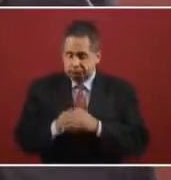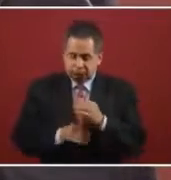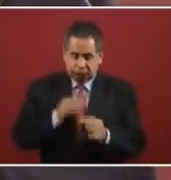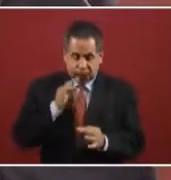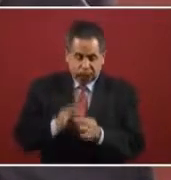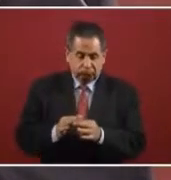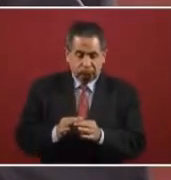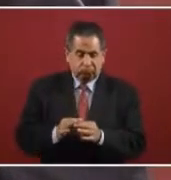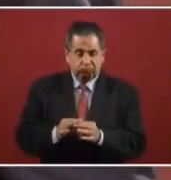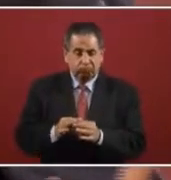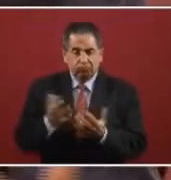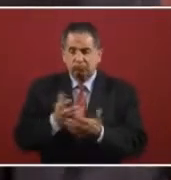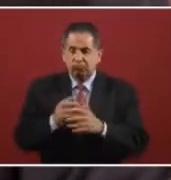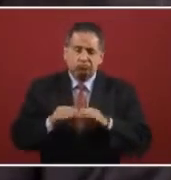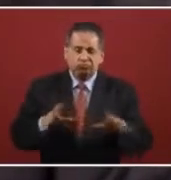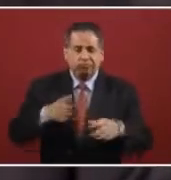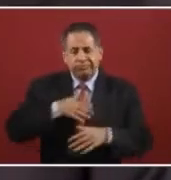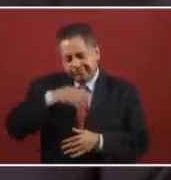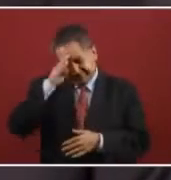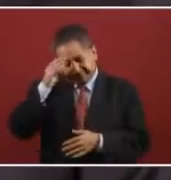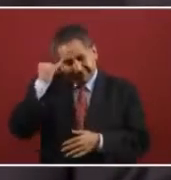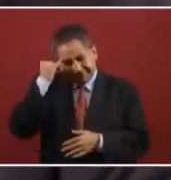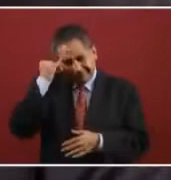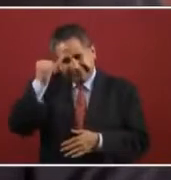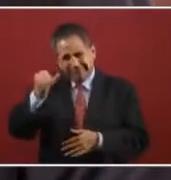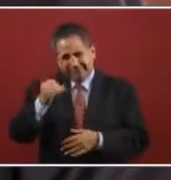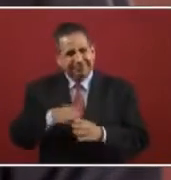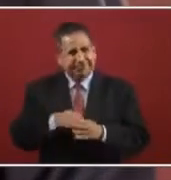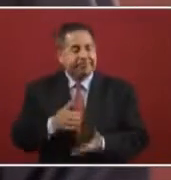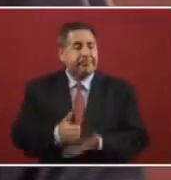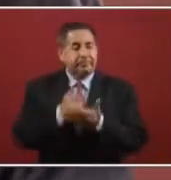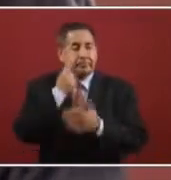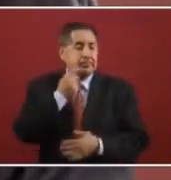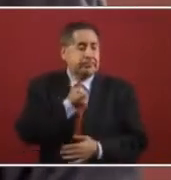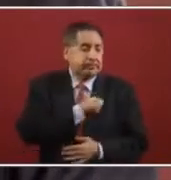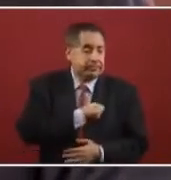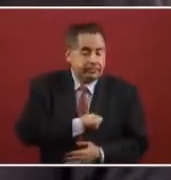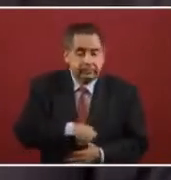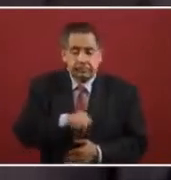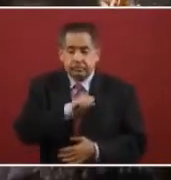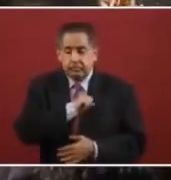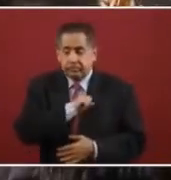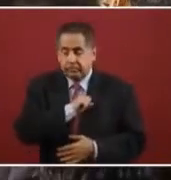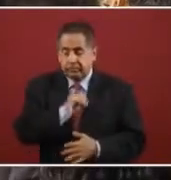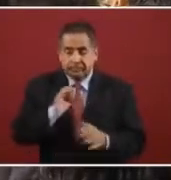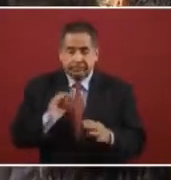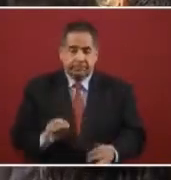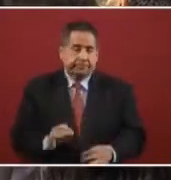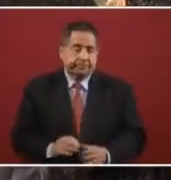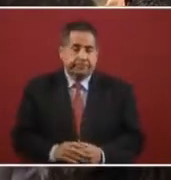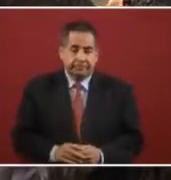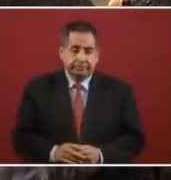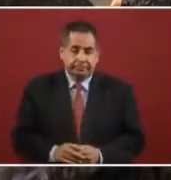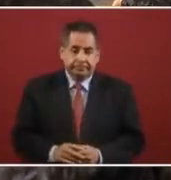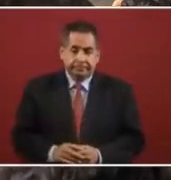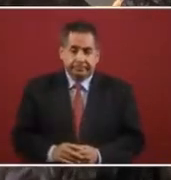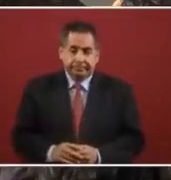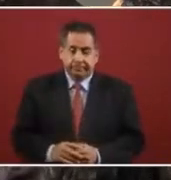And we're going to comply with that plan. But I imagine it's going to help our